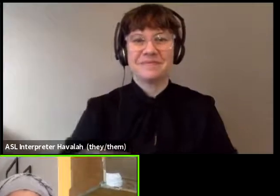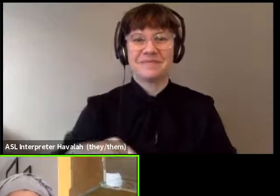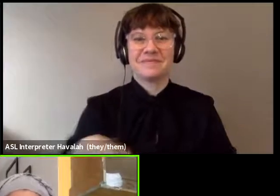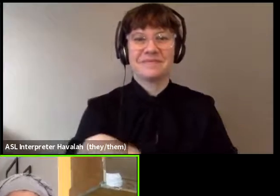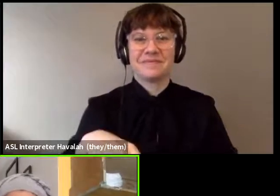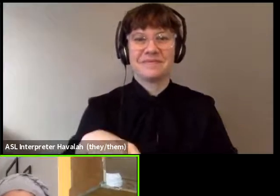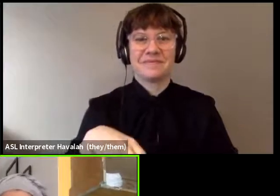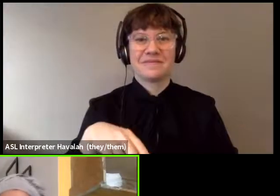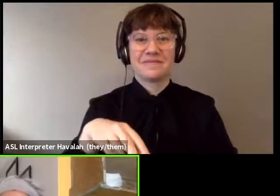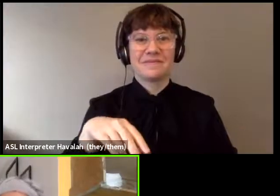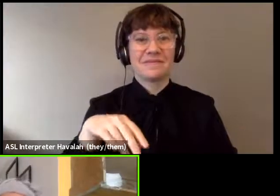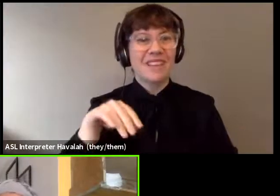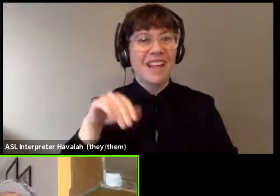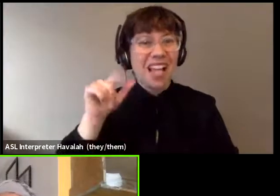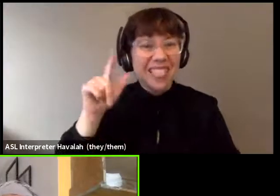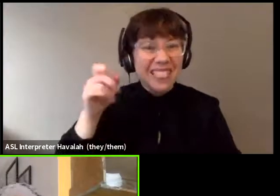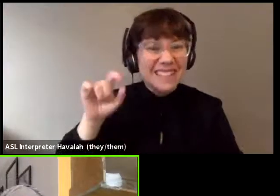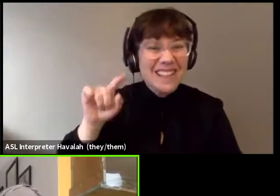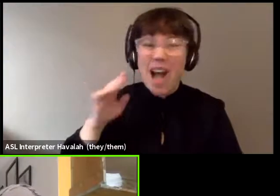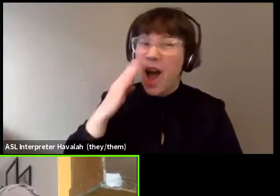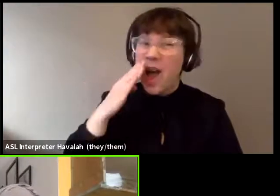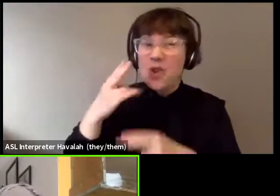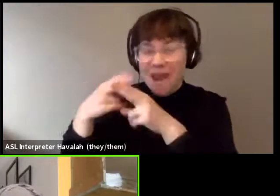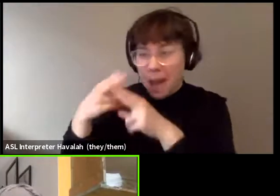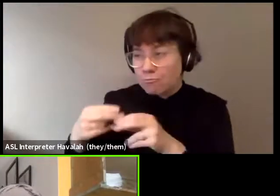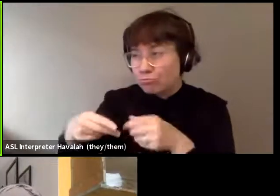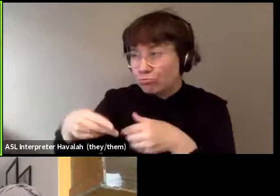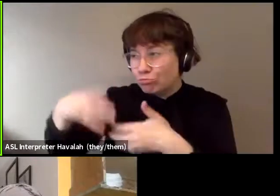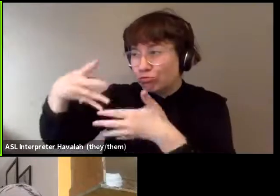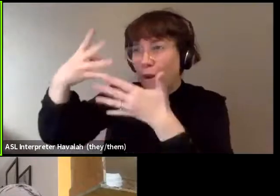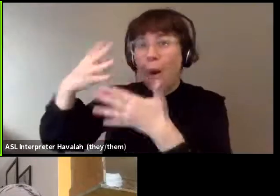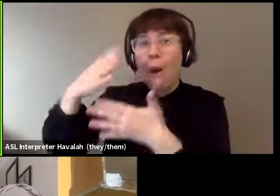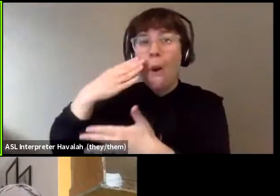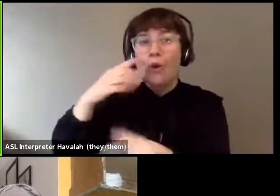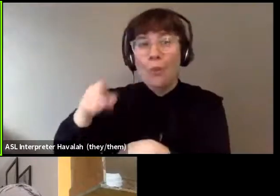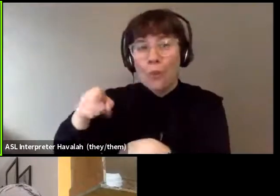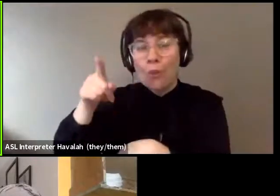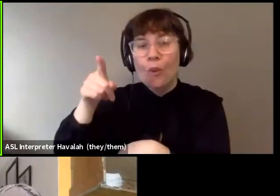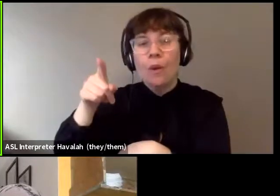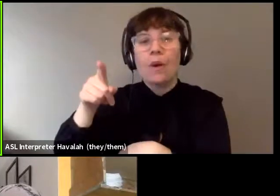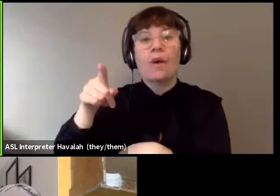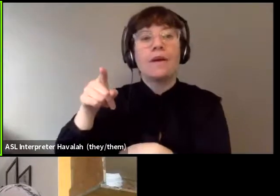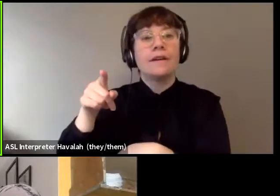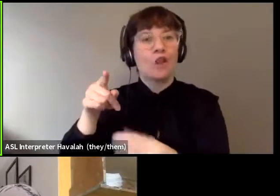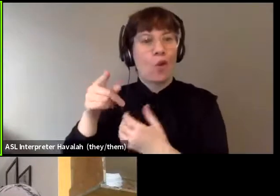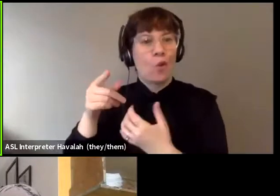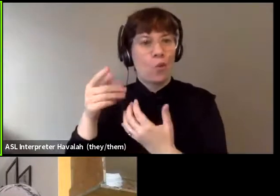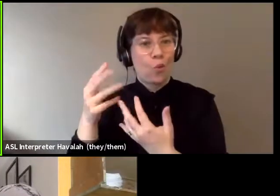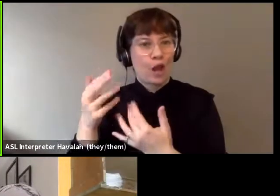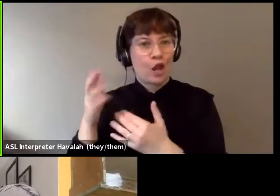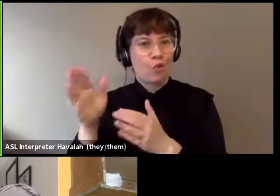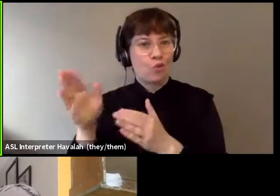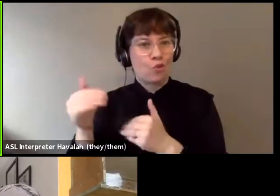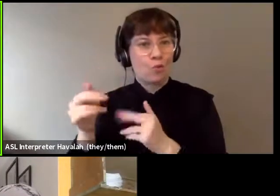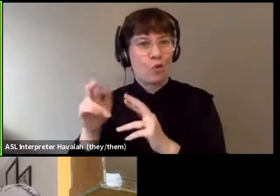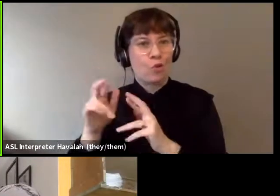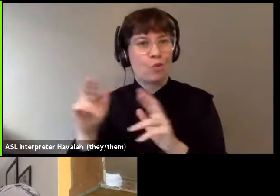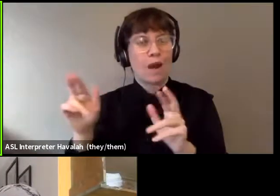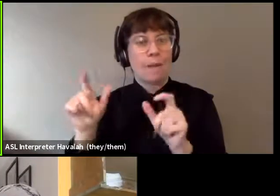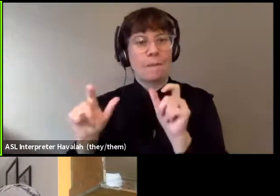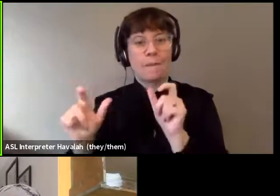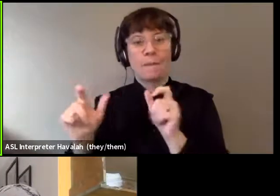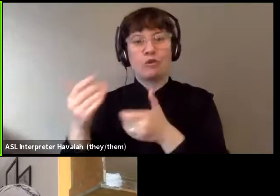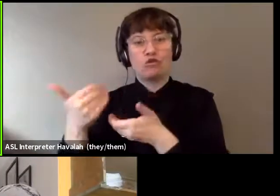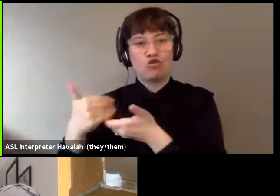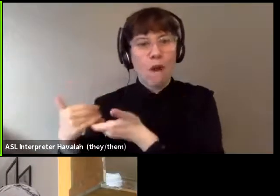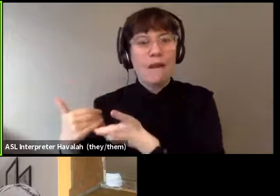Alyssa Bond. I know her. Okay, and let me disable the waiting room too while we're at it. Thanks for everyone